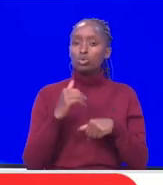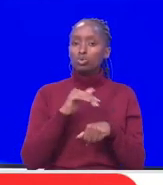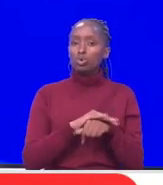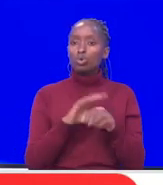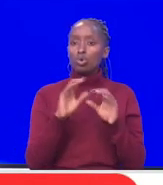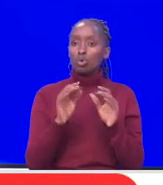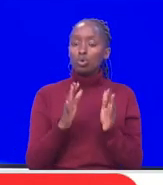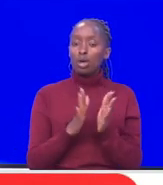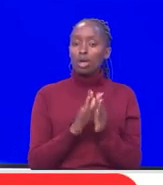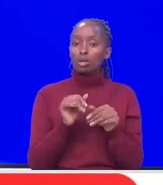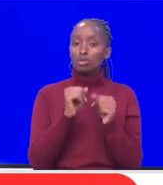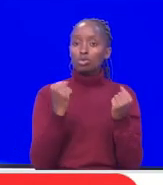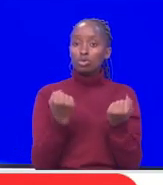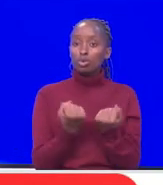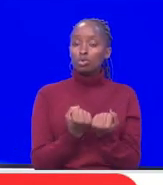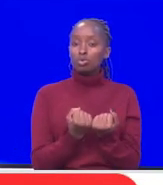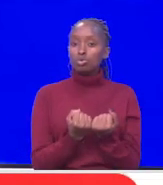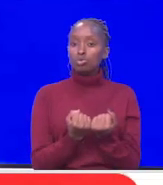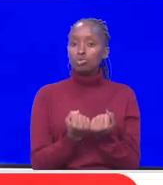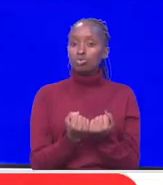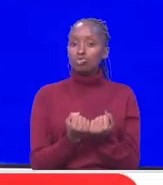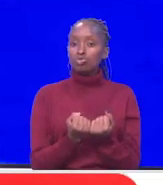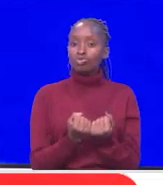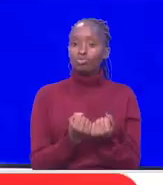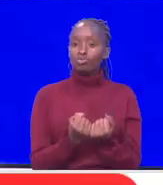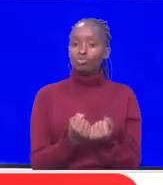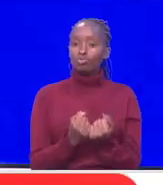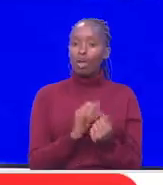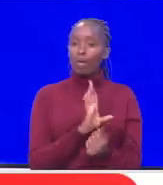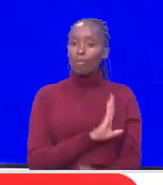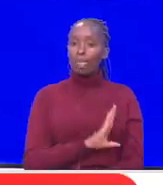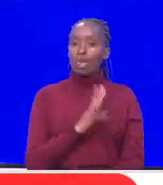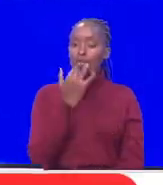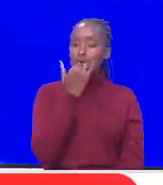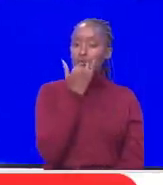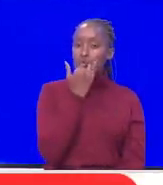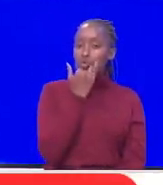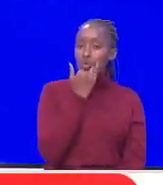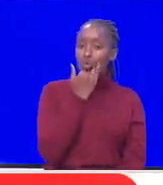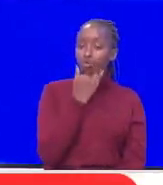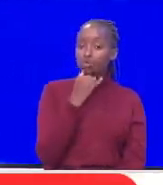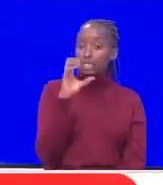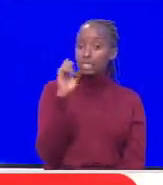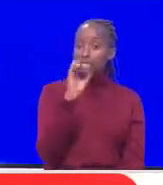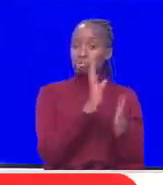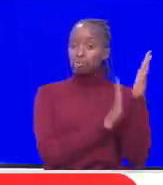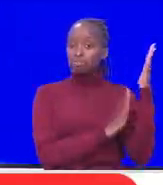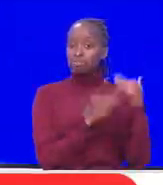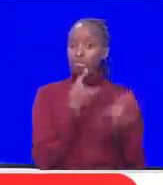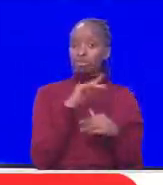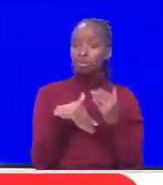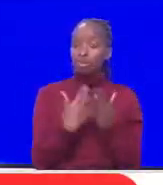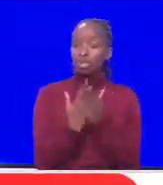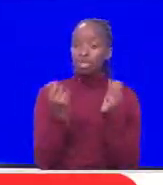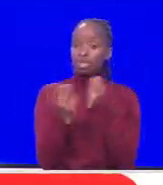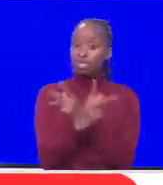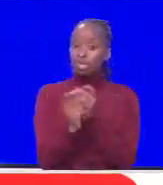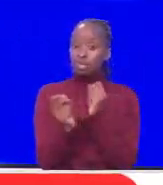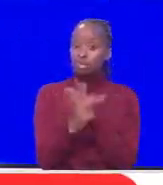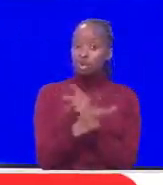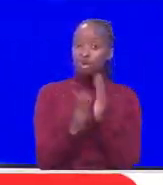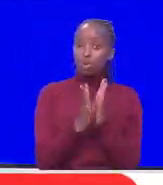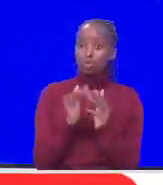social discord. Kulingana na Kindiki, ByteDance Limited inayomiliki TikTok yenye asili ya